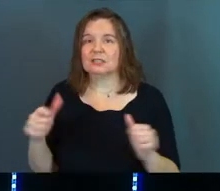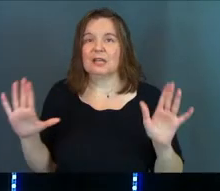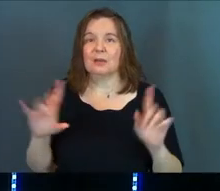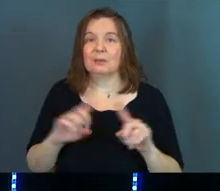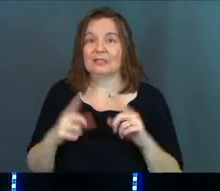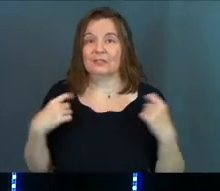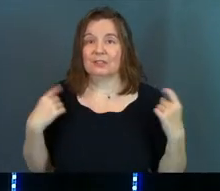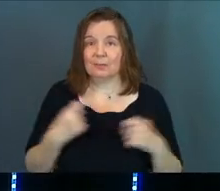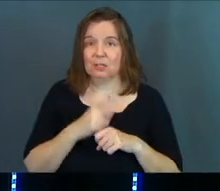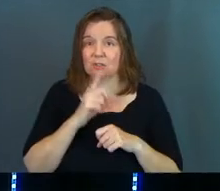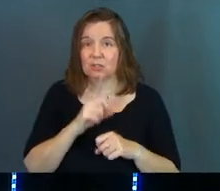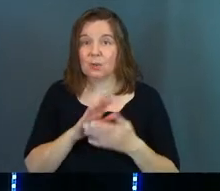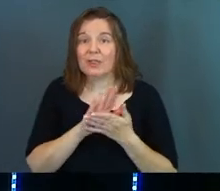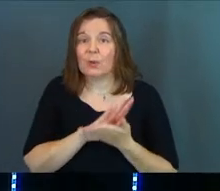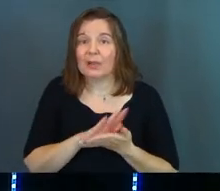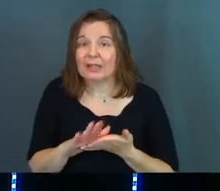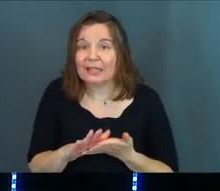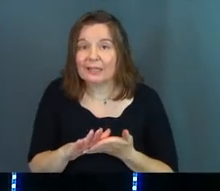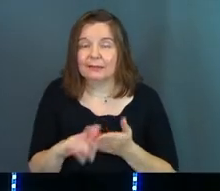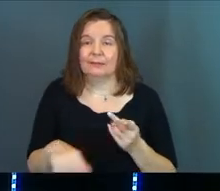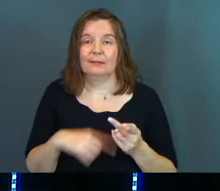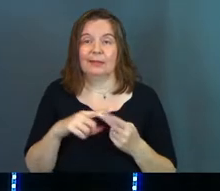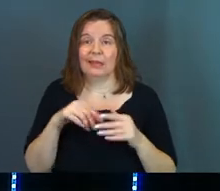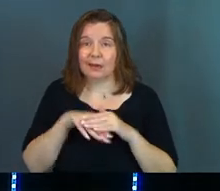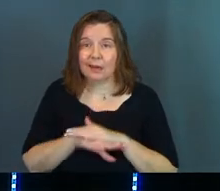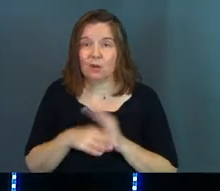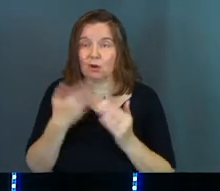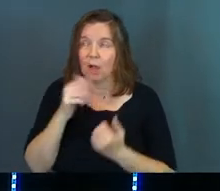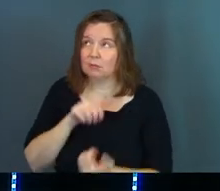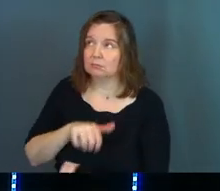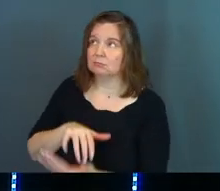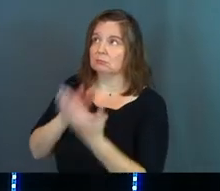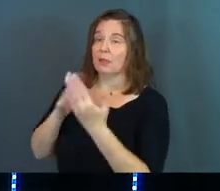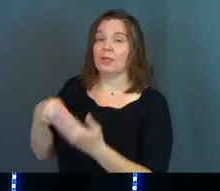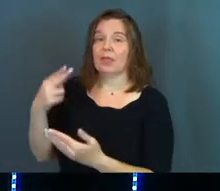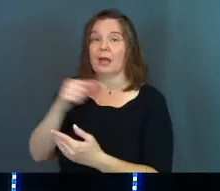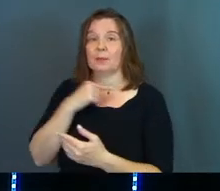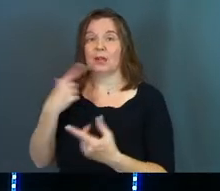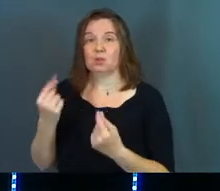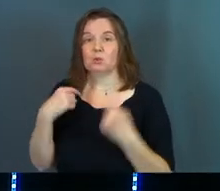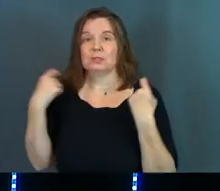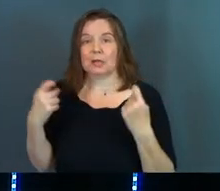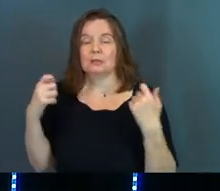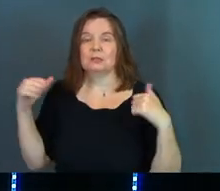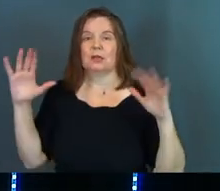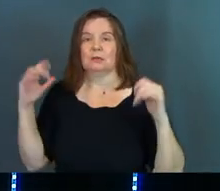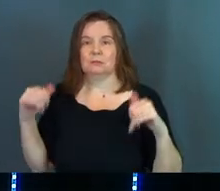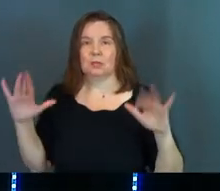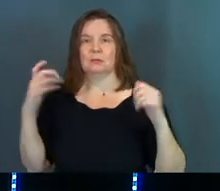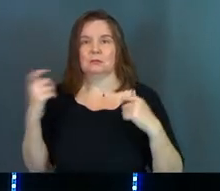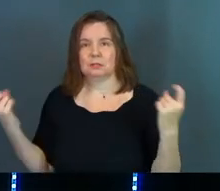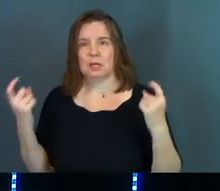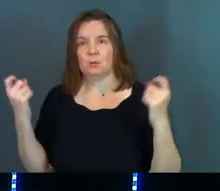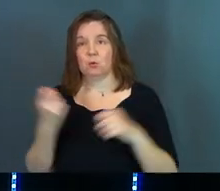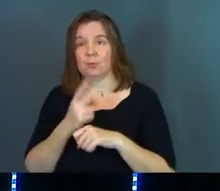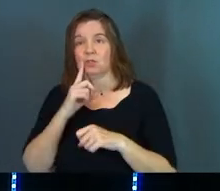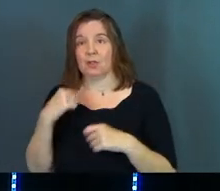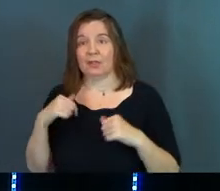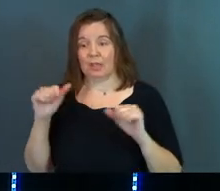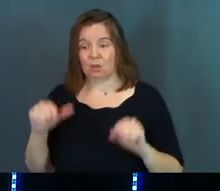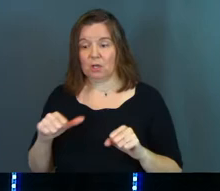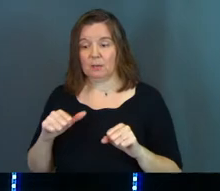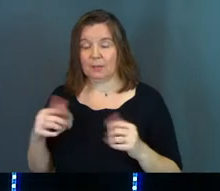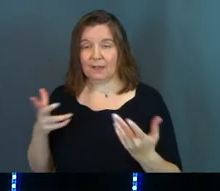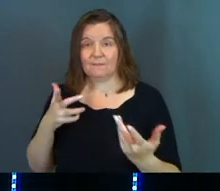sacrifices, but different ceremonies to make sure that they were clean. They were able to enter into God's presence. The high priest had to do ceremony after sacrifice after ceremony after sacrifice to make sure that they